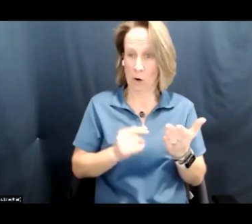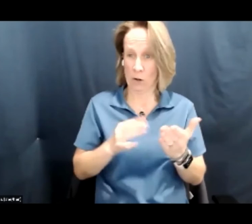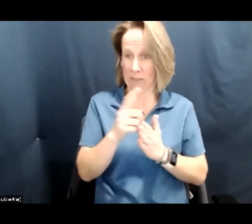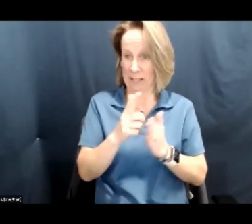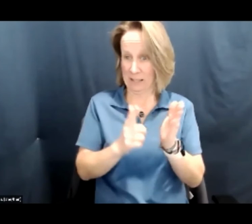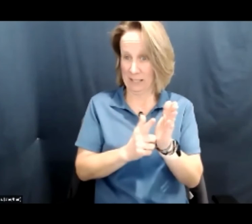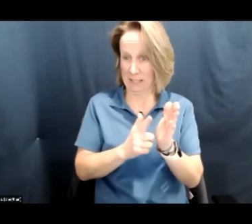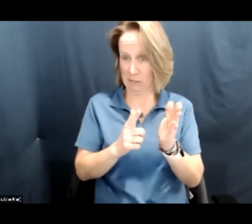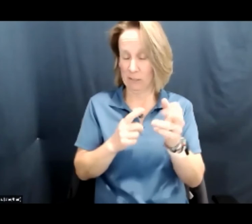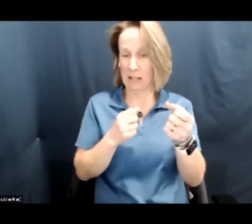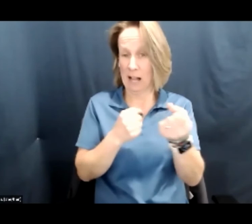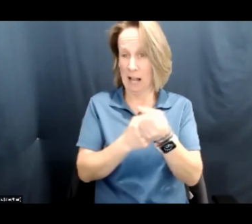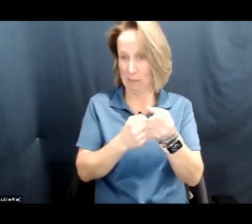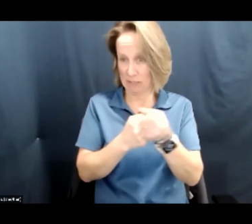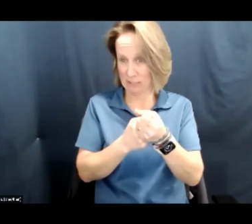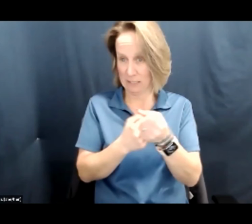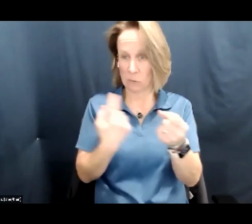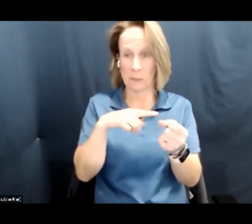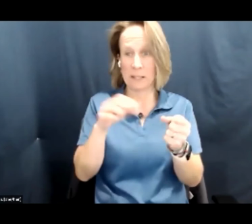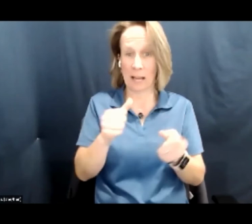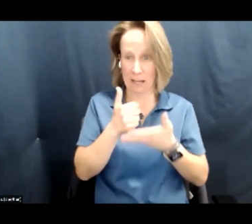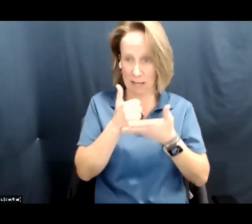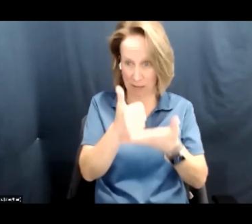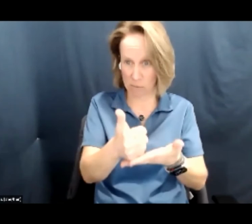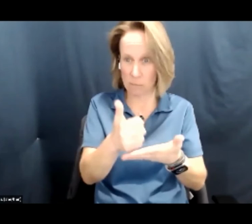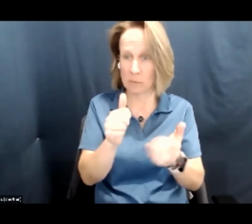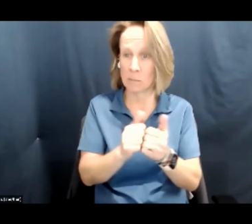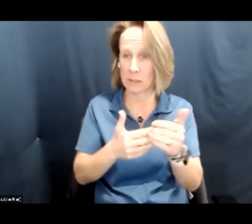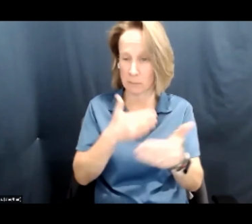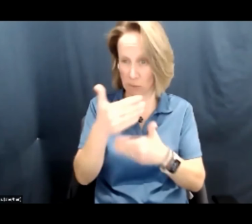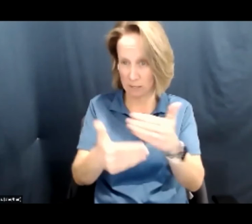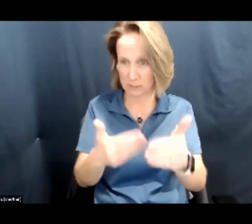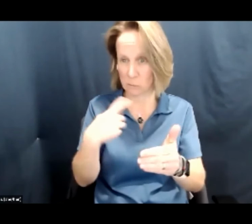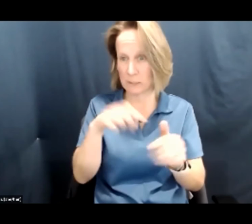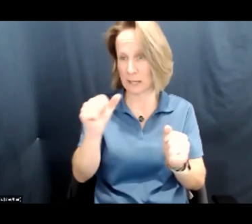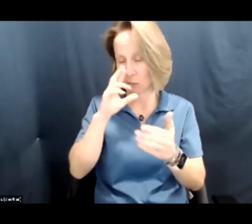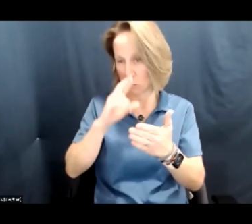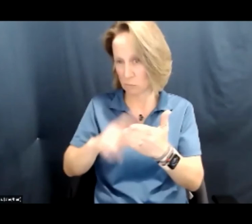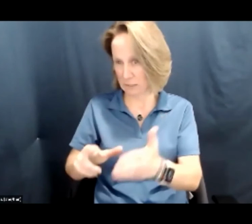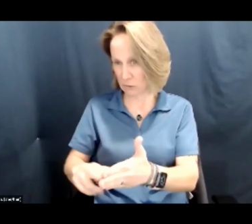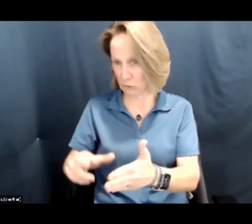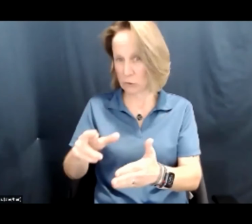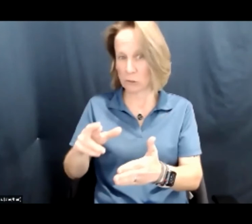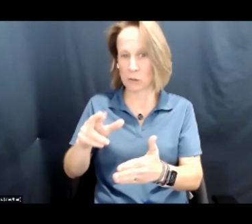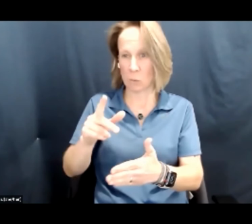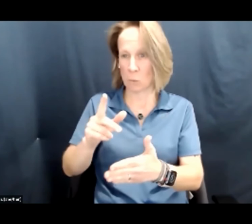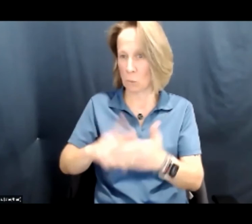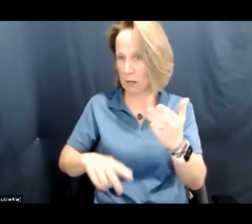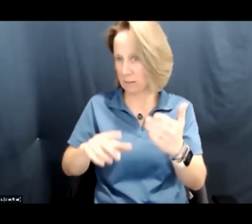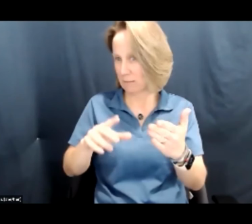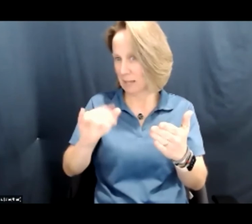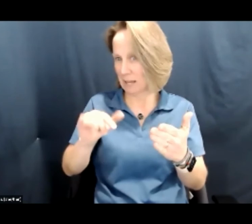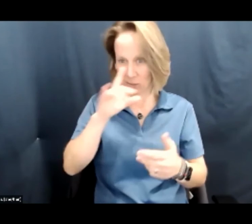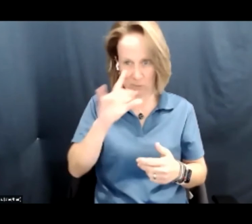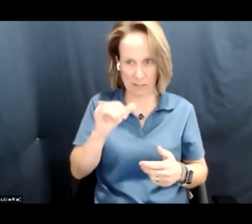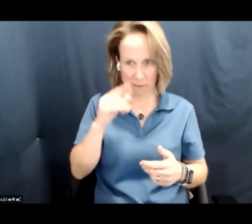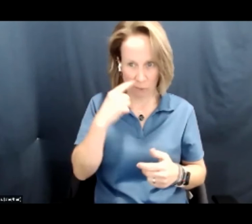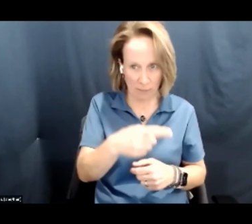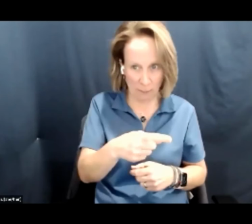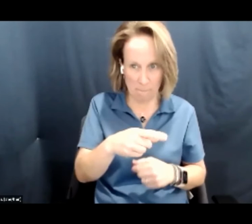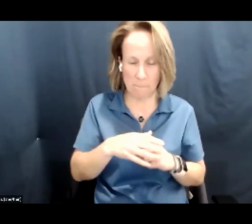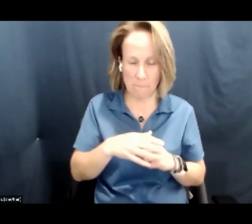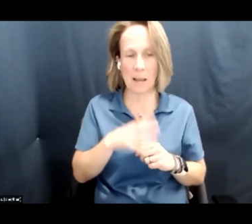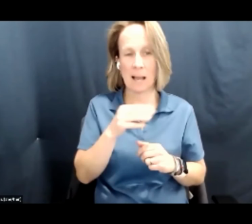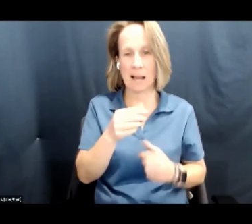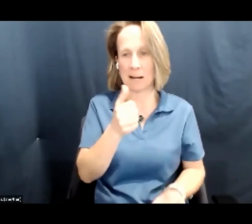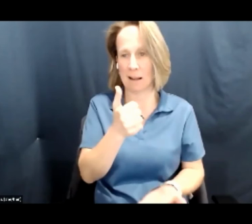them with that process, right? We can do research into what that process looks like for them, and kind of assist them the way